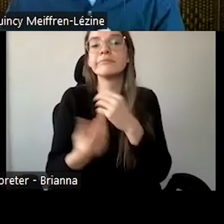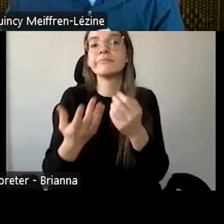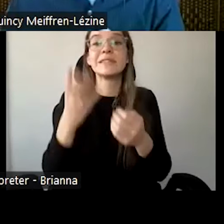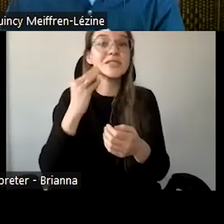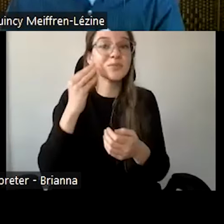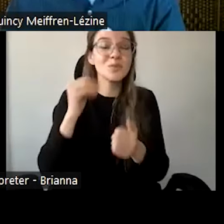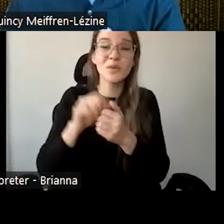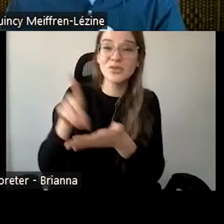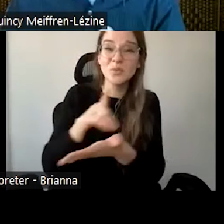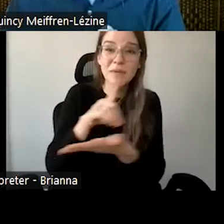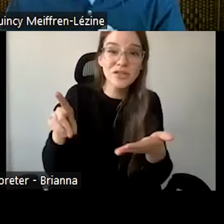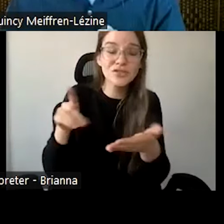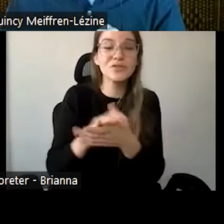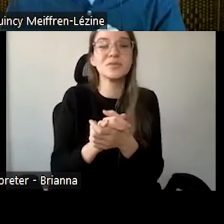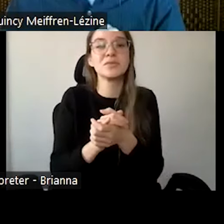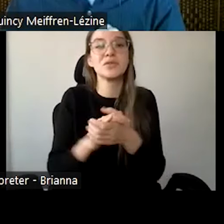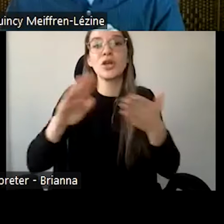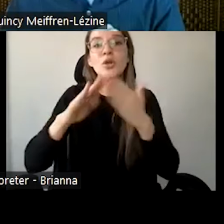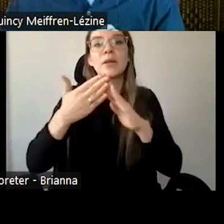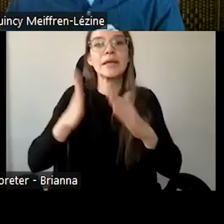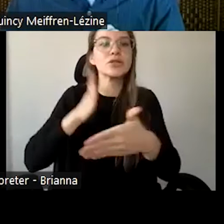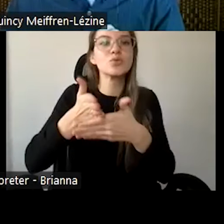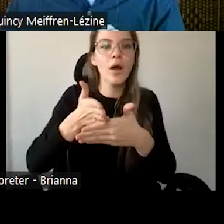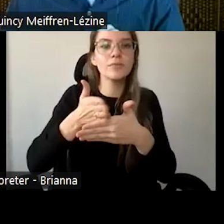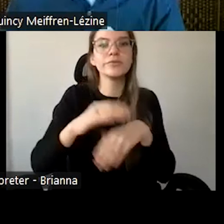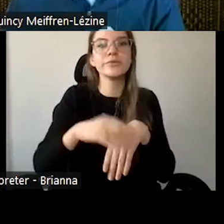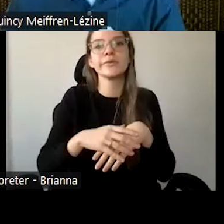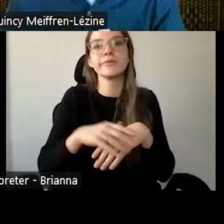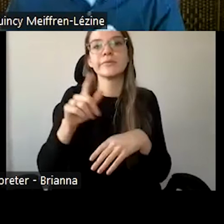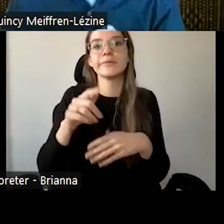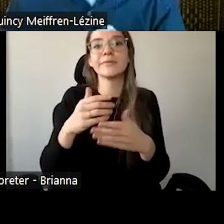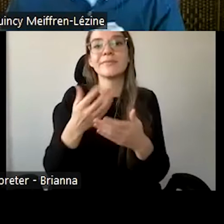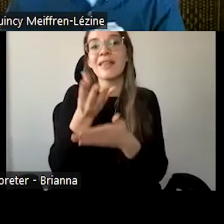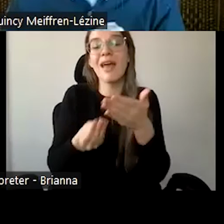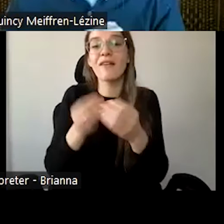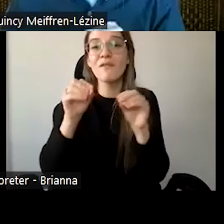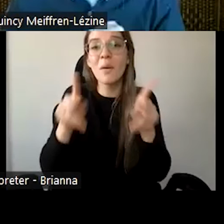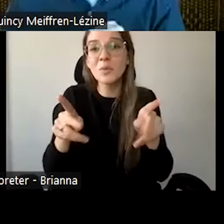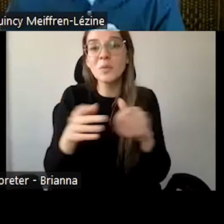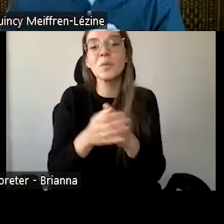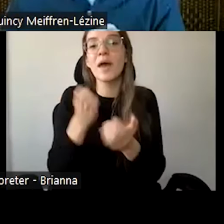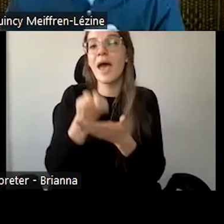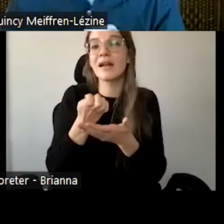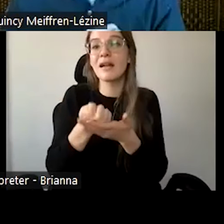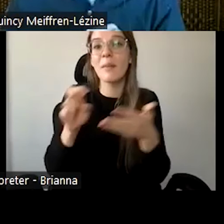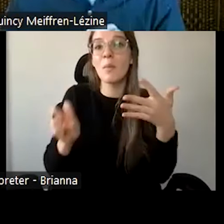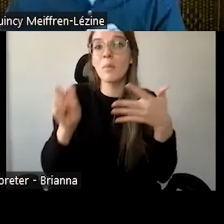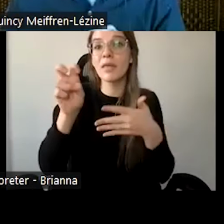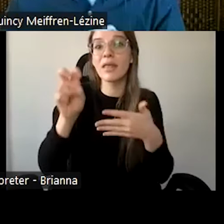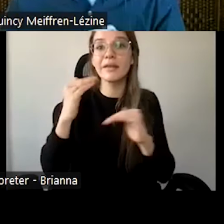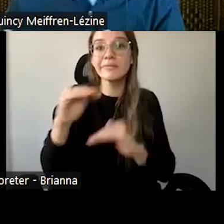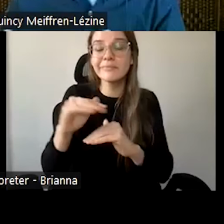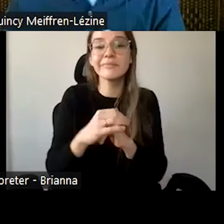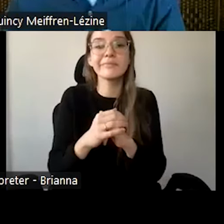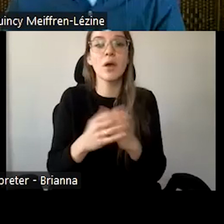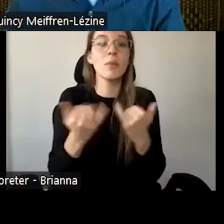discrimination, community disruptions, a lack of opportunity, the economic mobility, or presence